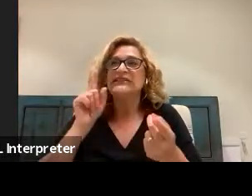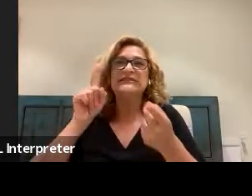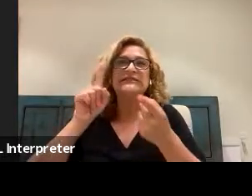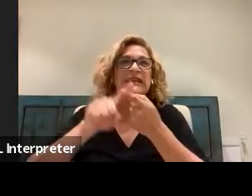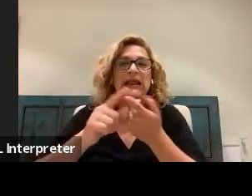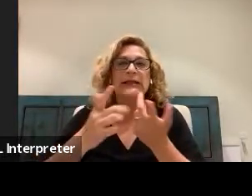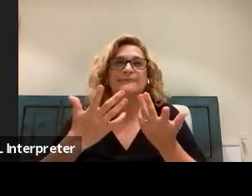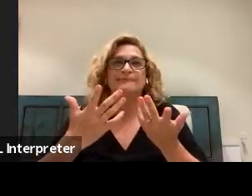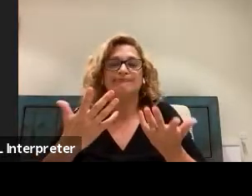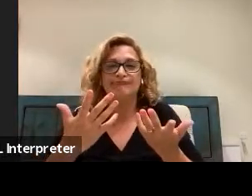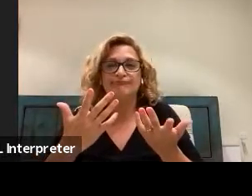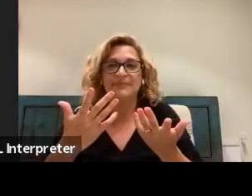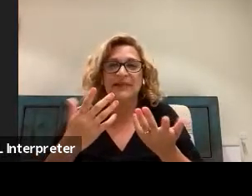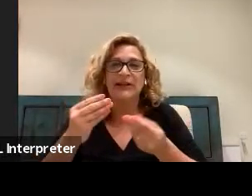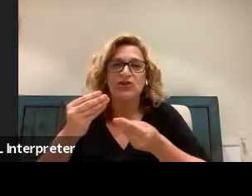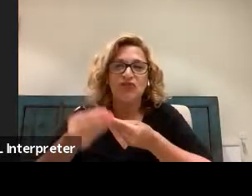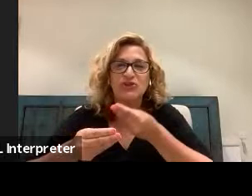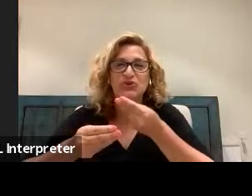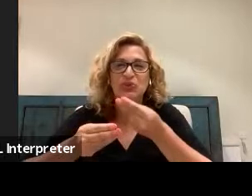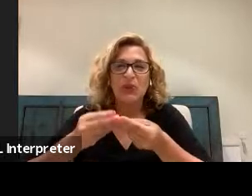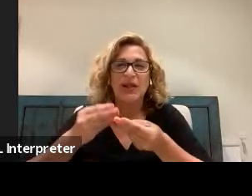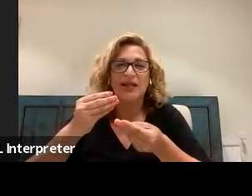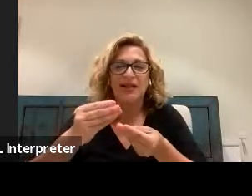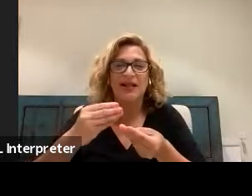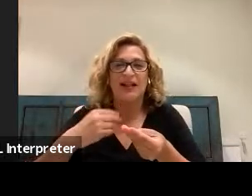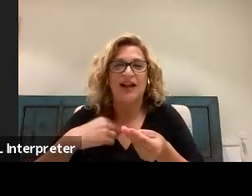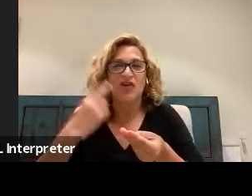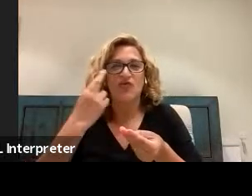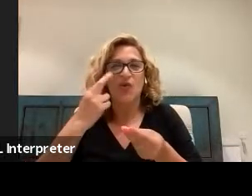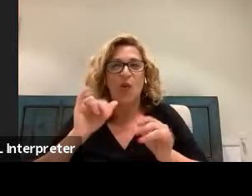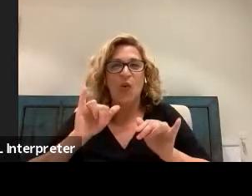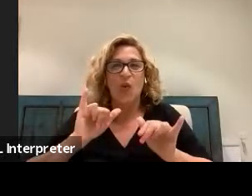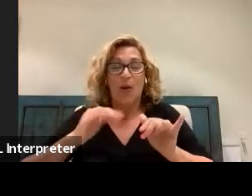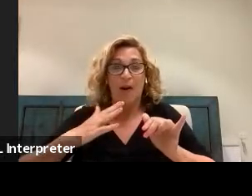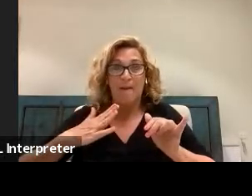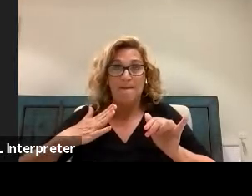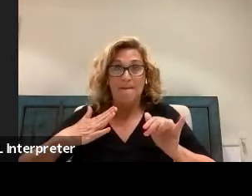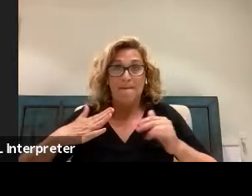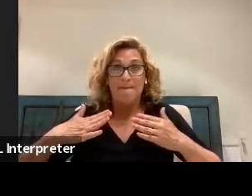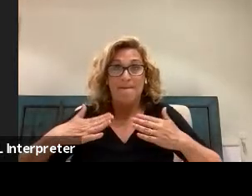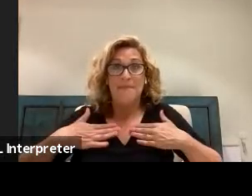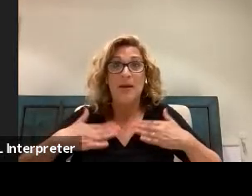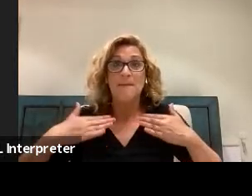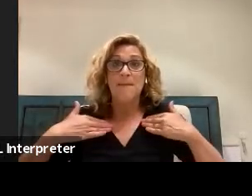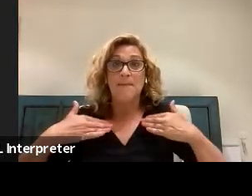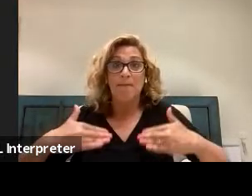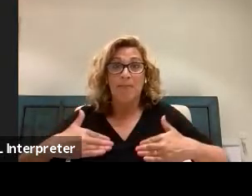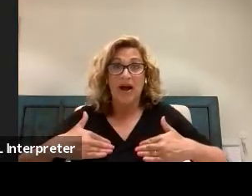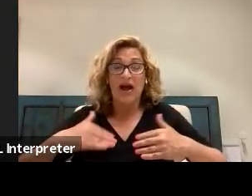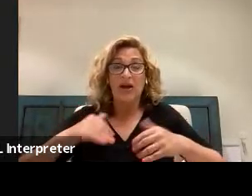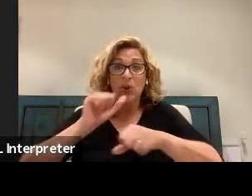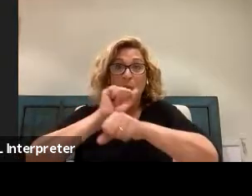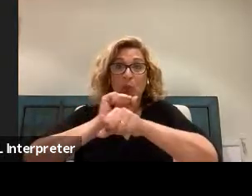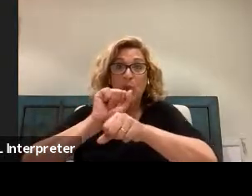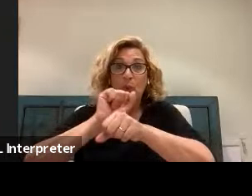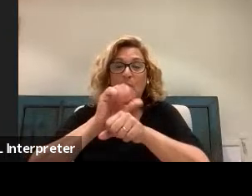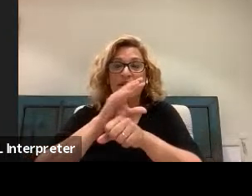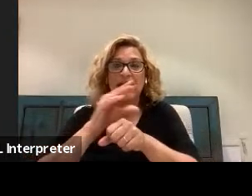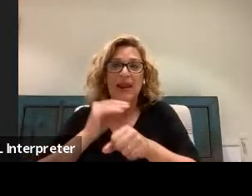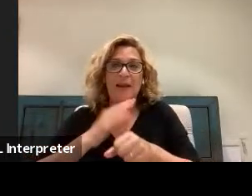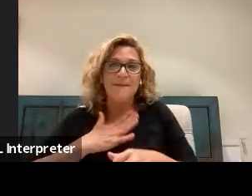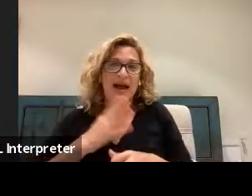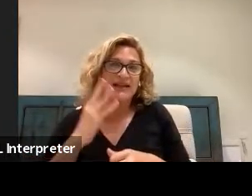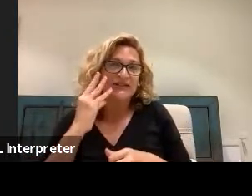it was very gradual that I realized that my body, that how my body works and my